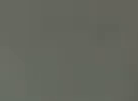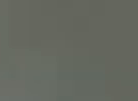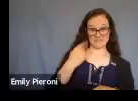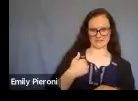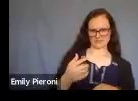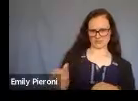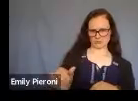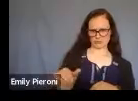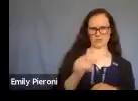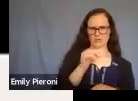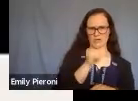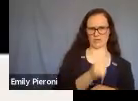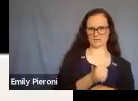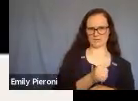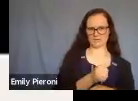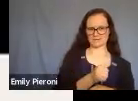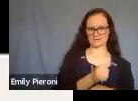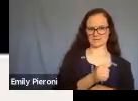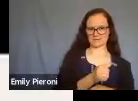too?